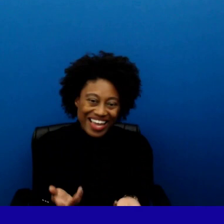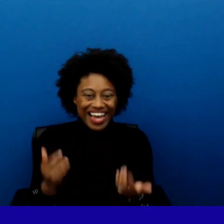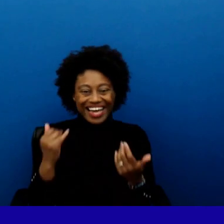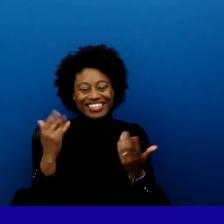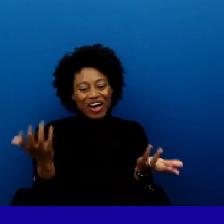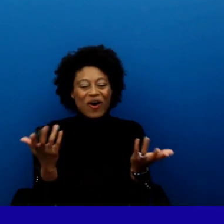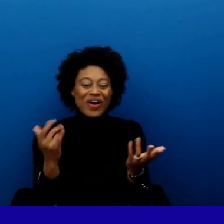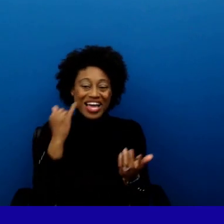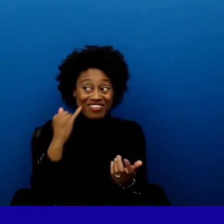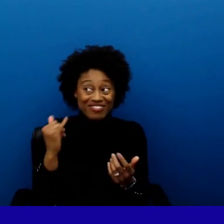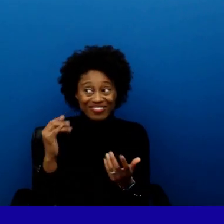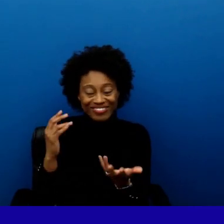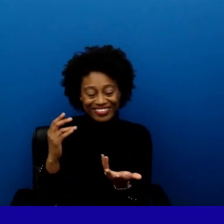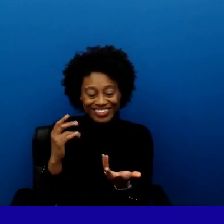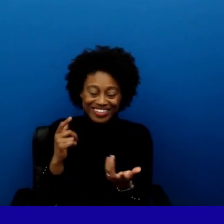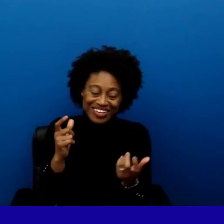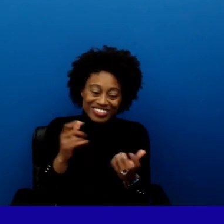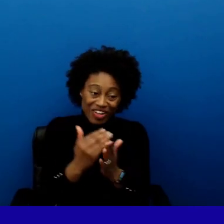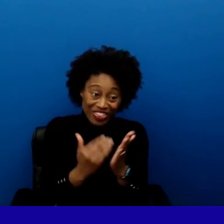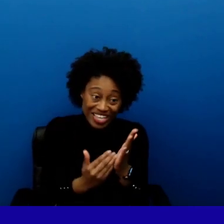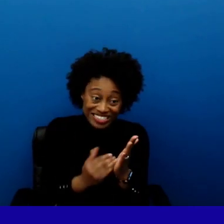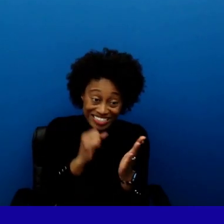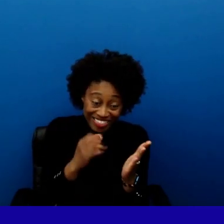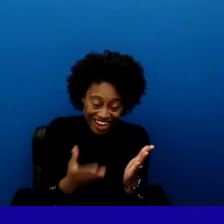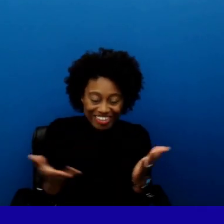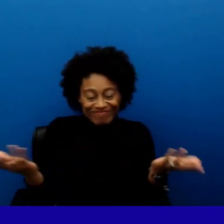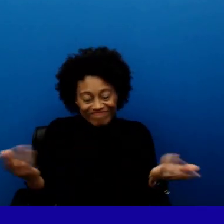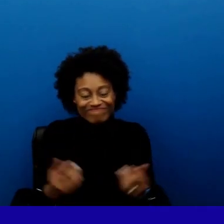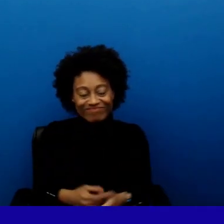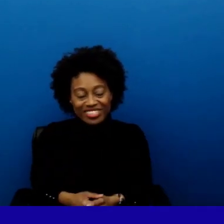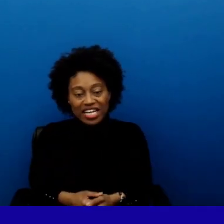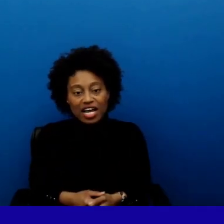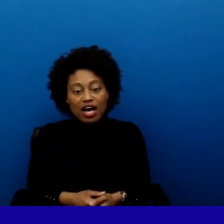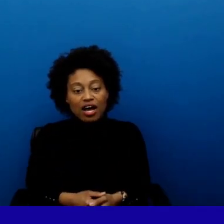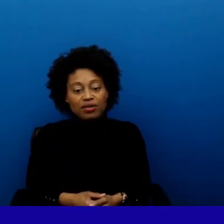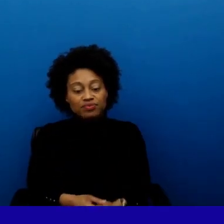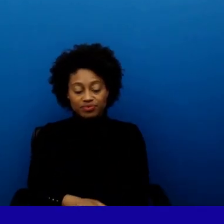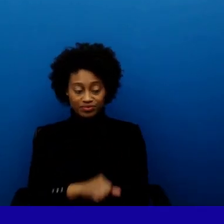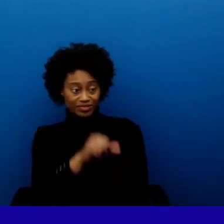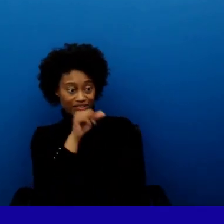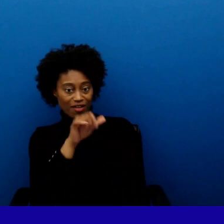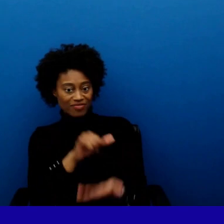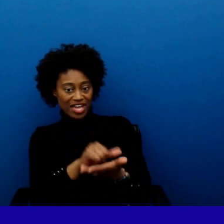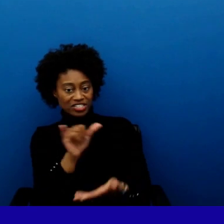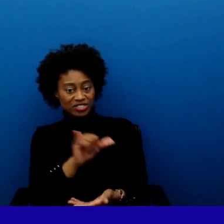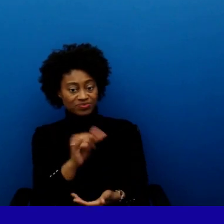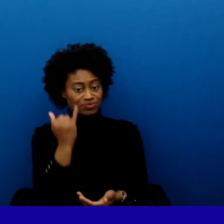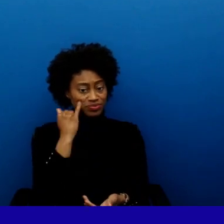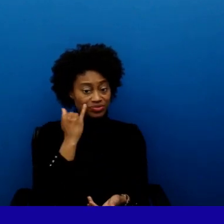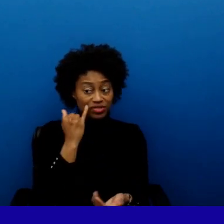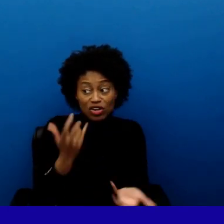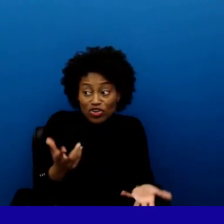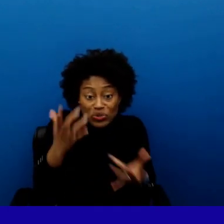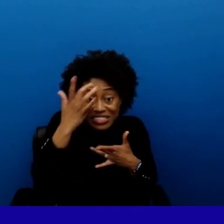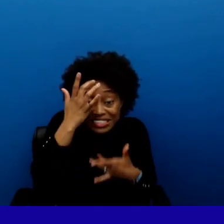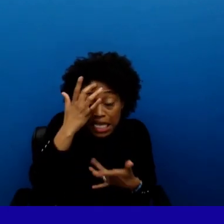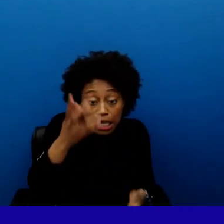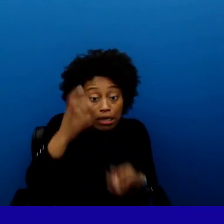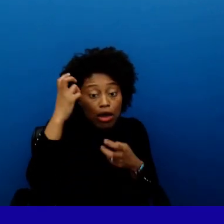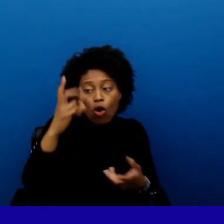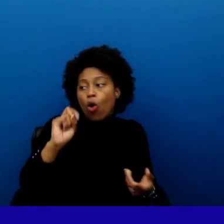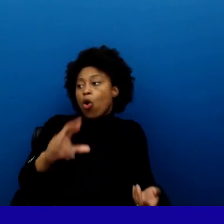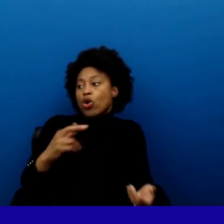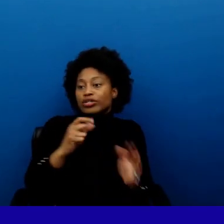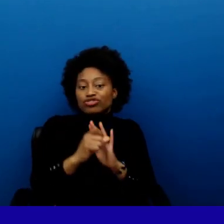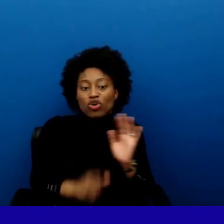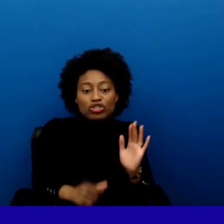two of something left, stick it on the list. Well, I love that too. If you were, you suddenly fell ill